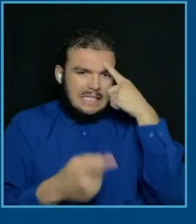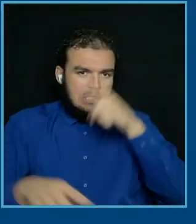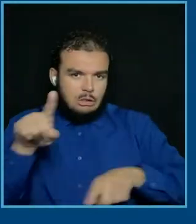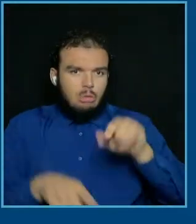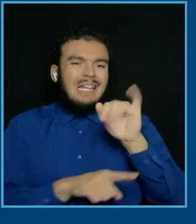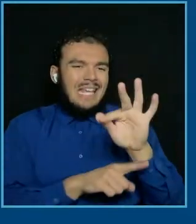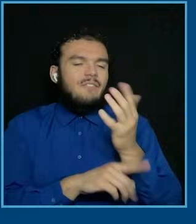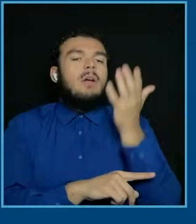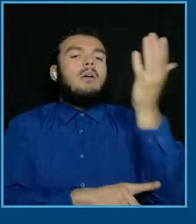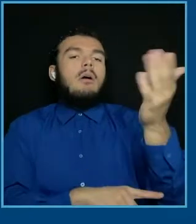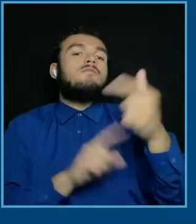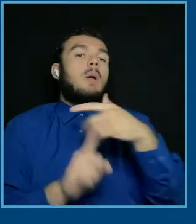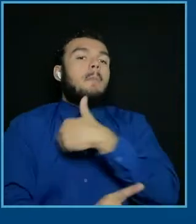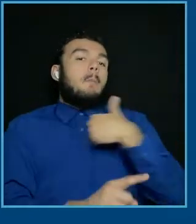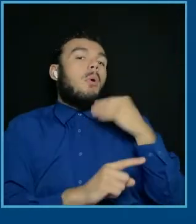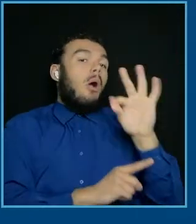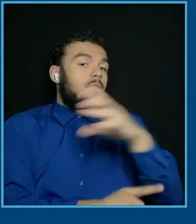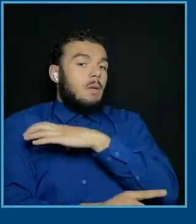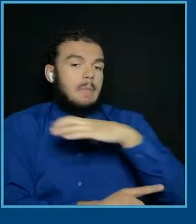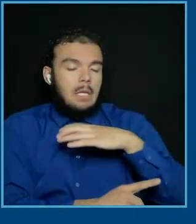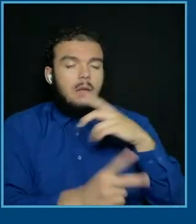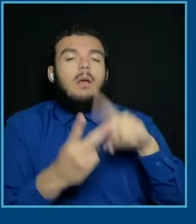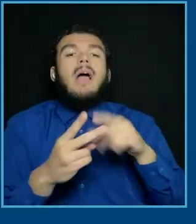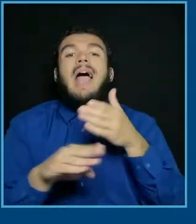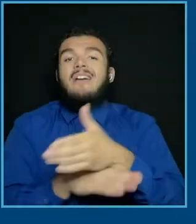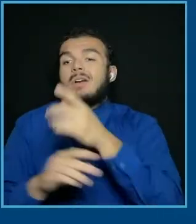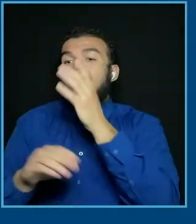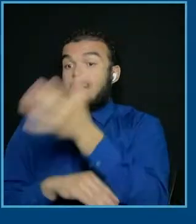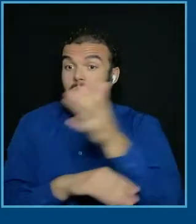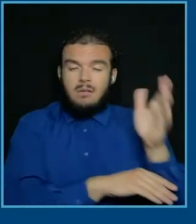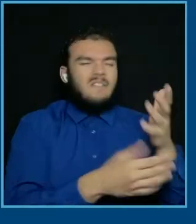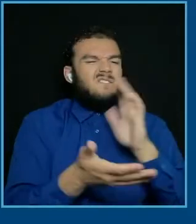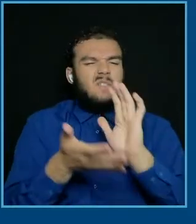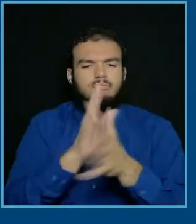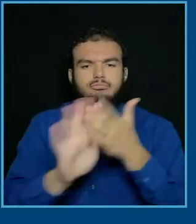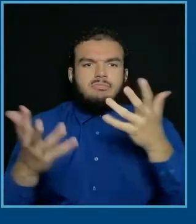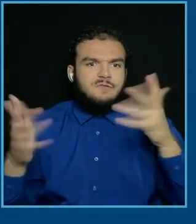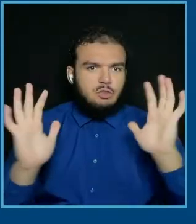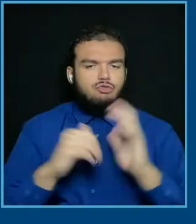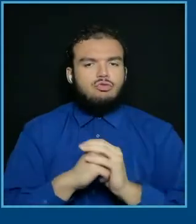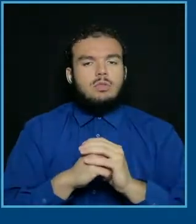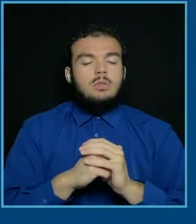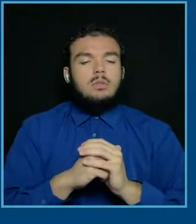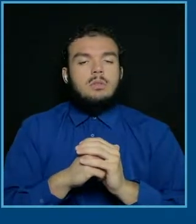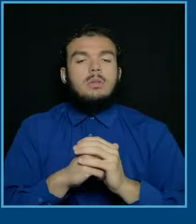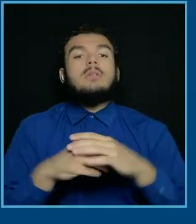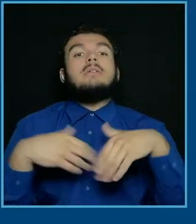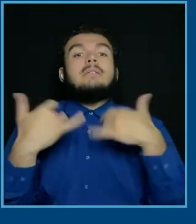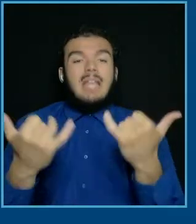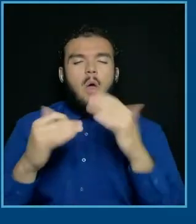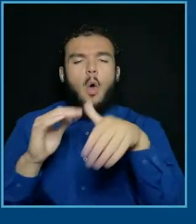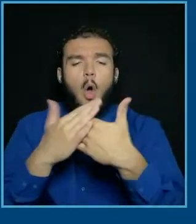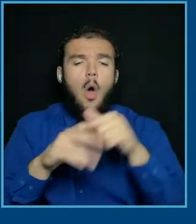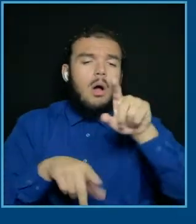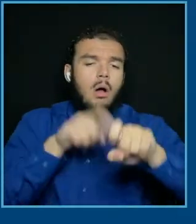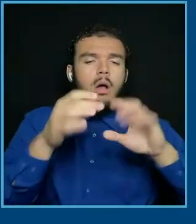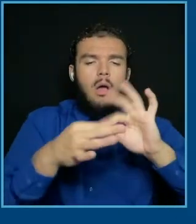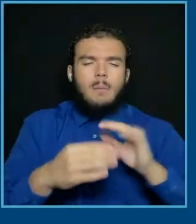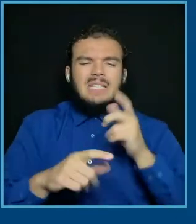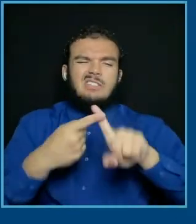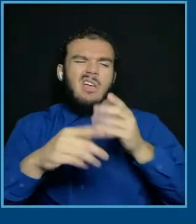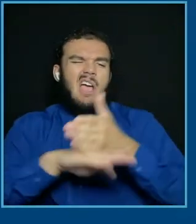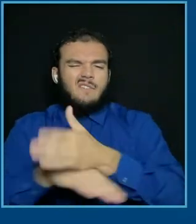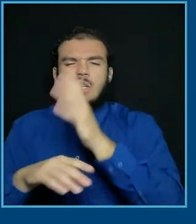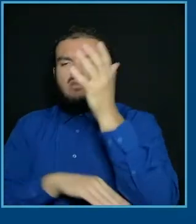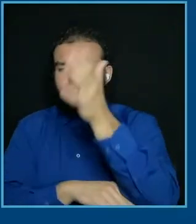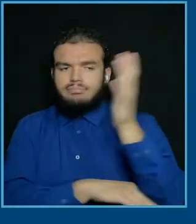by a member of the committee after both presentations have been completed. To that end, please hold all questions and comments until after both presentations have